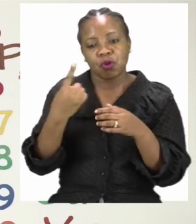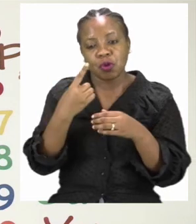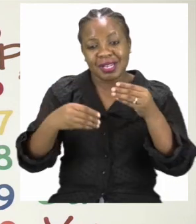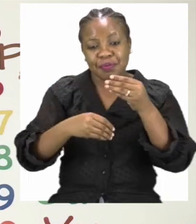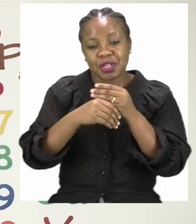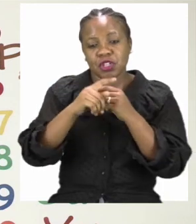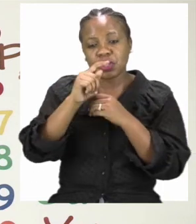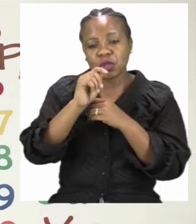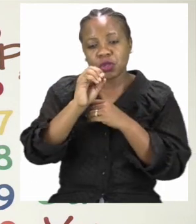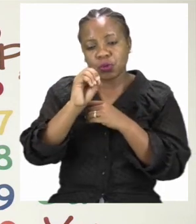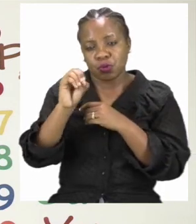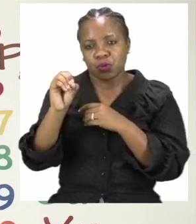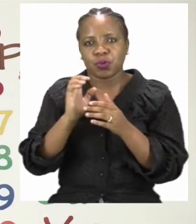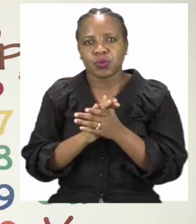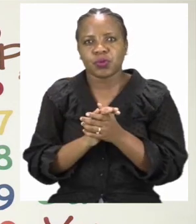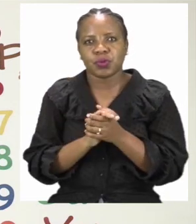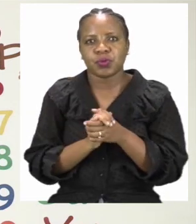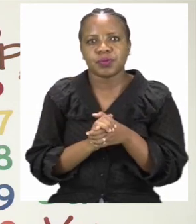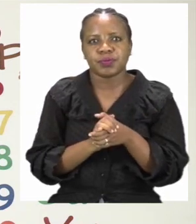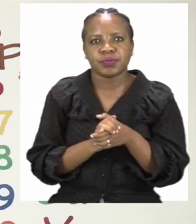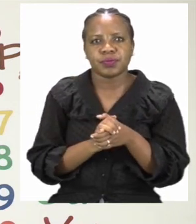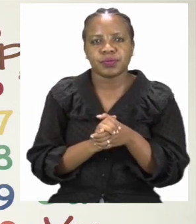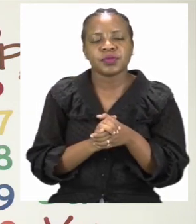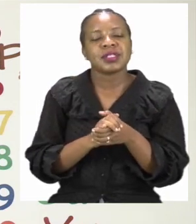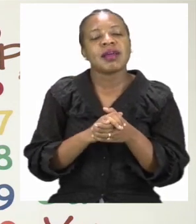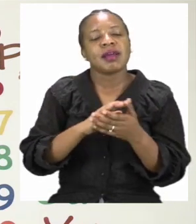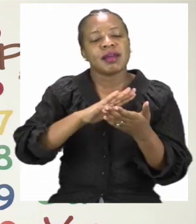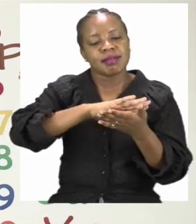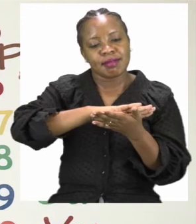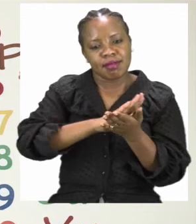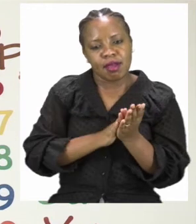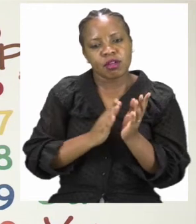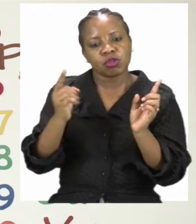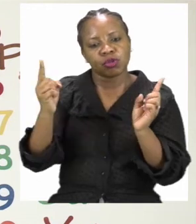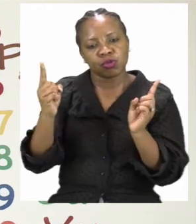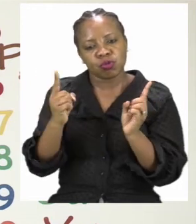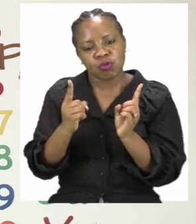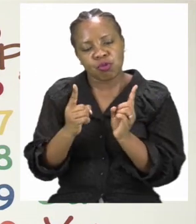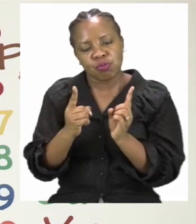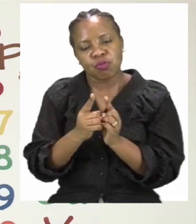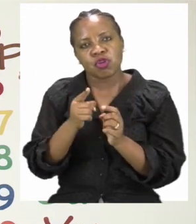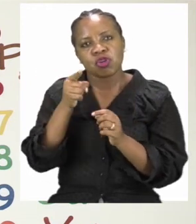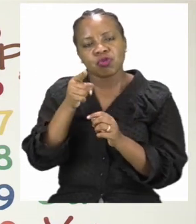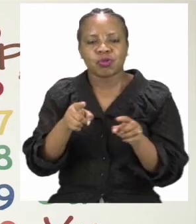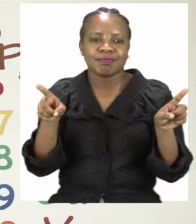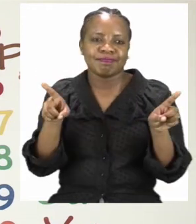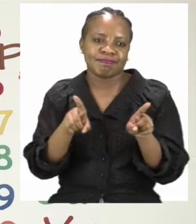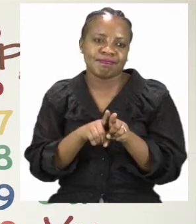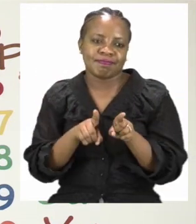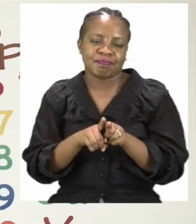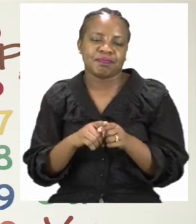back? Yes, nice to meet you too. And if I say,